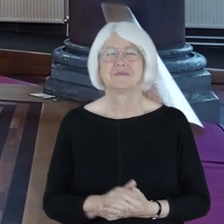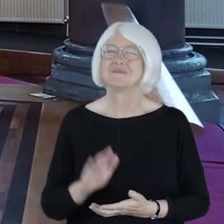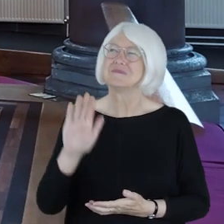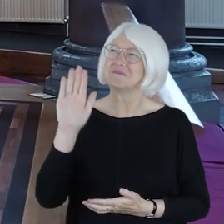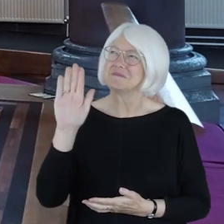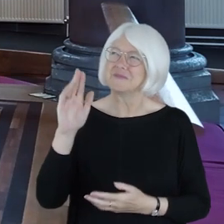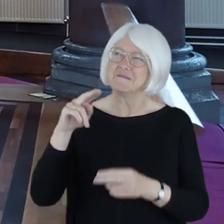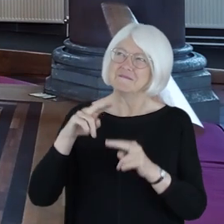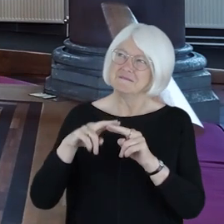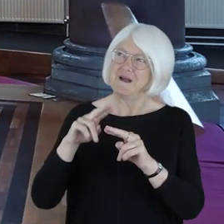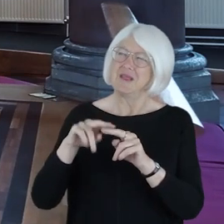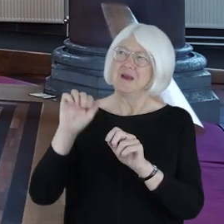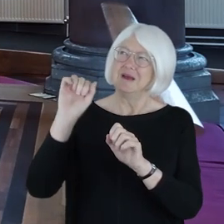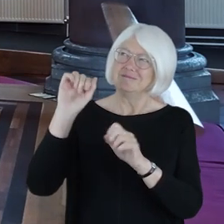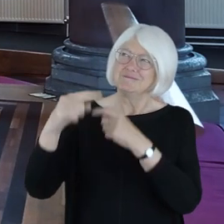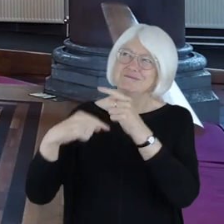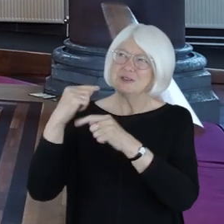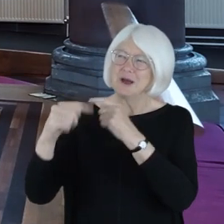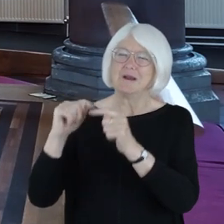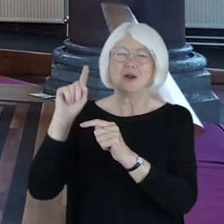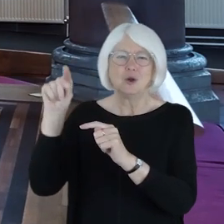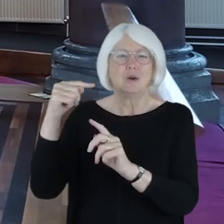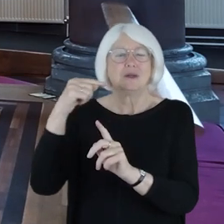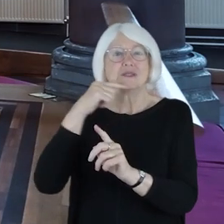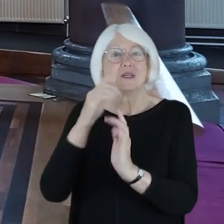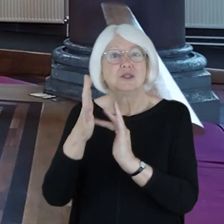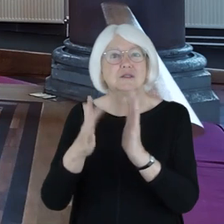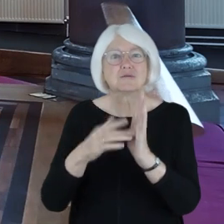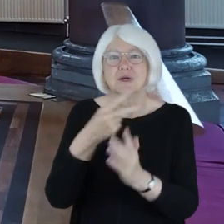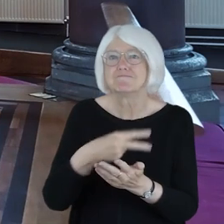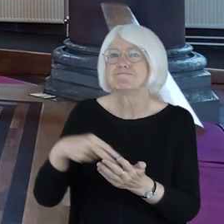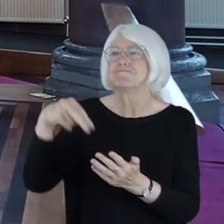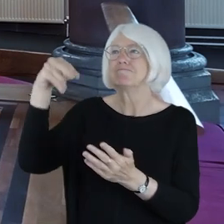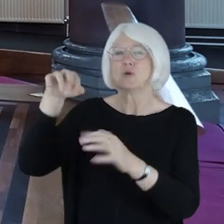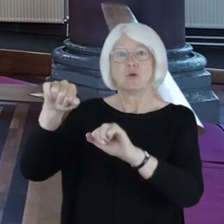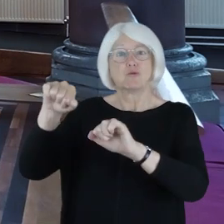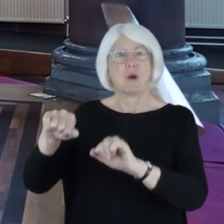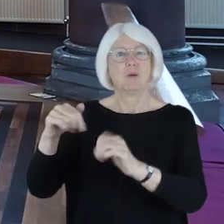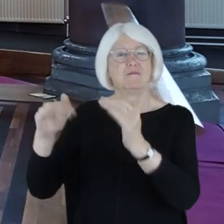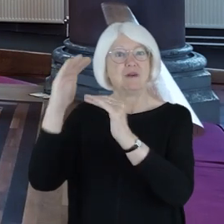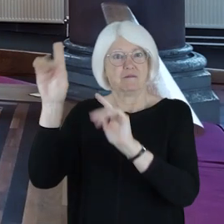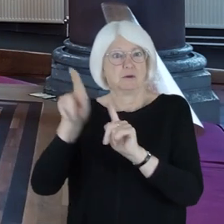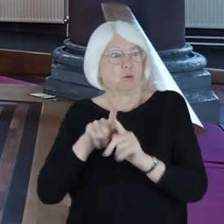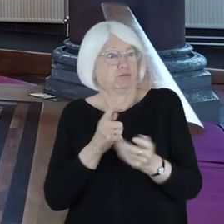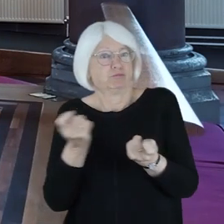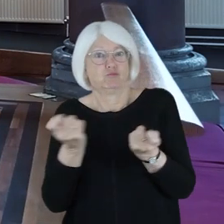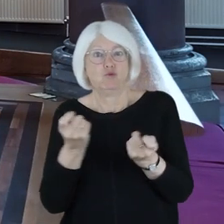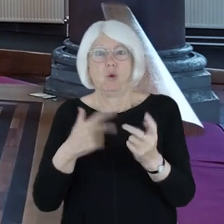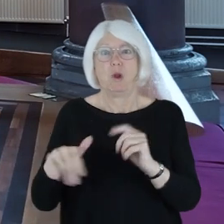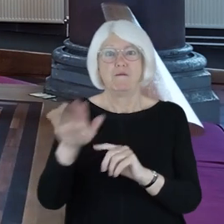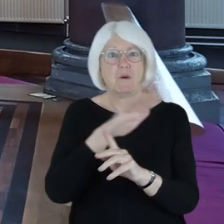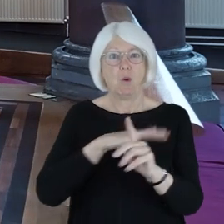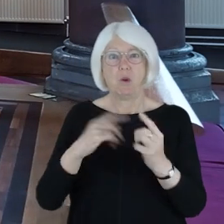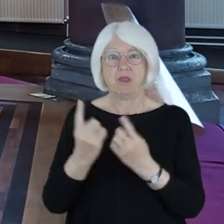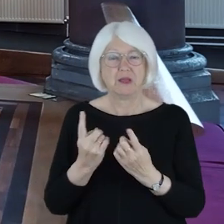Eternal Father, whose Son Jesus Christ ascended to the throne of heaven, that he might rule over all things as